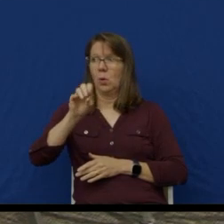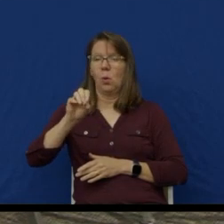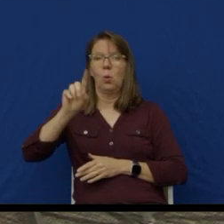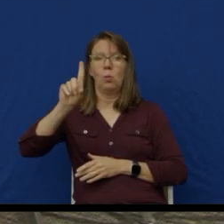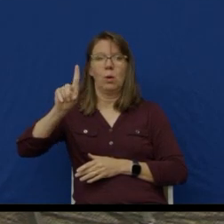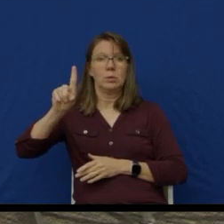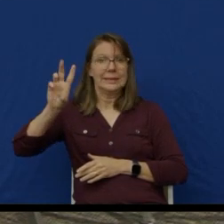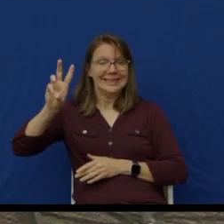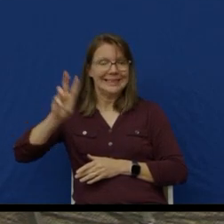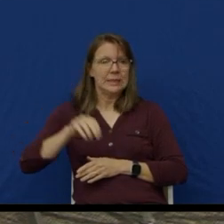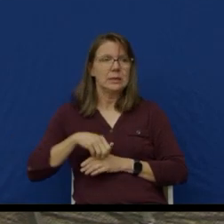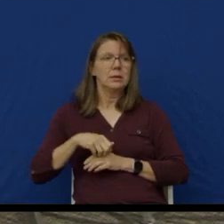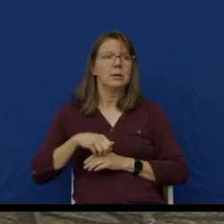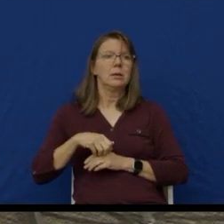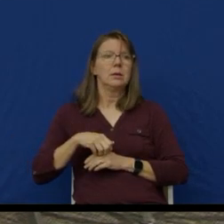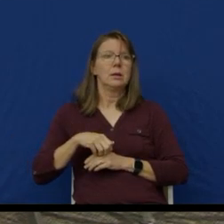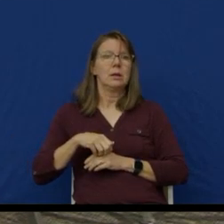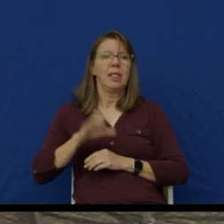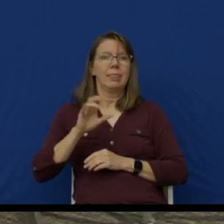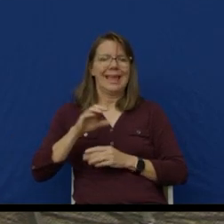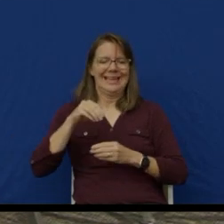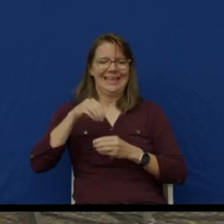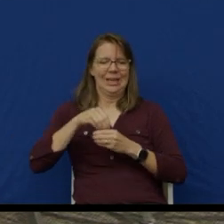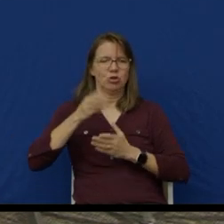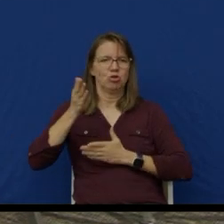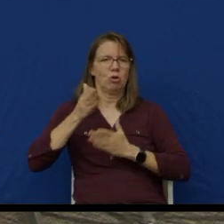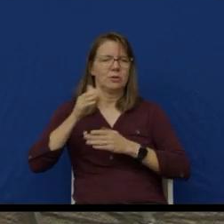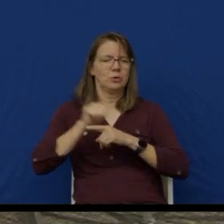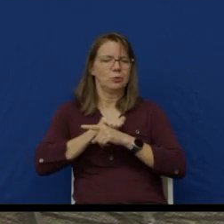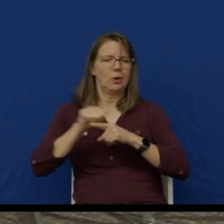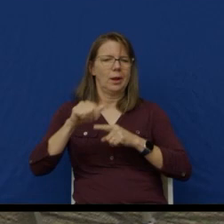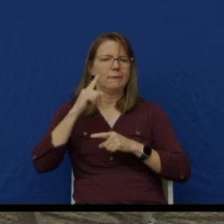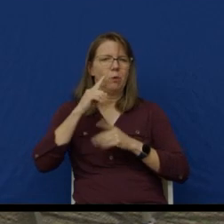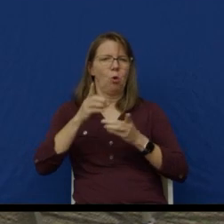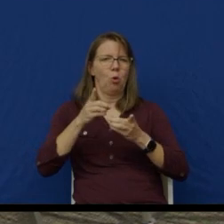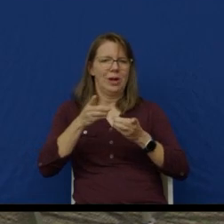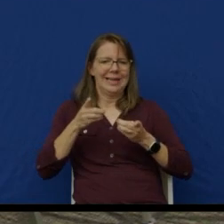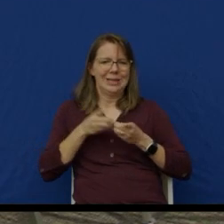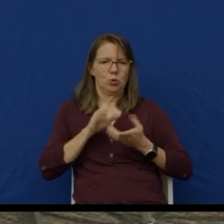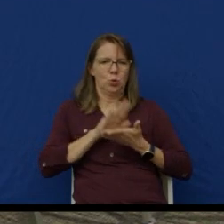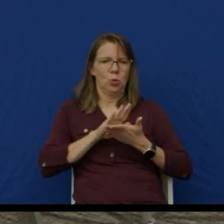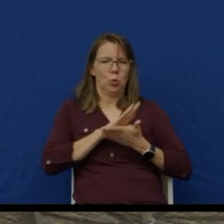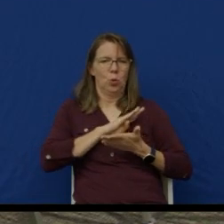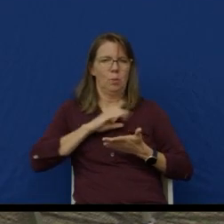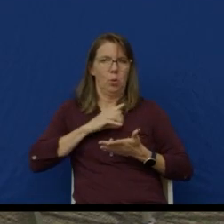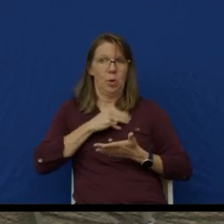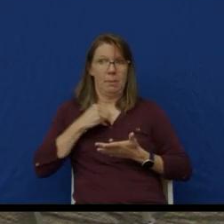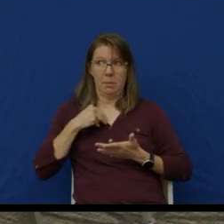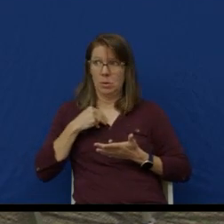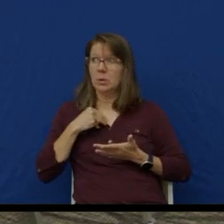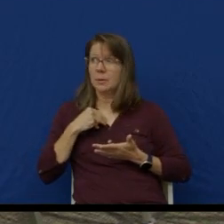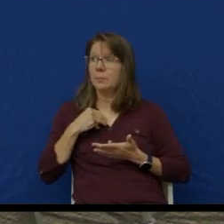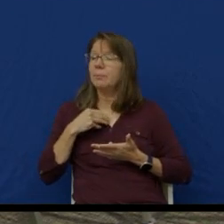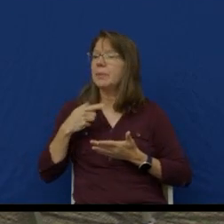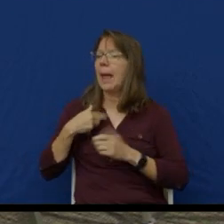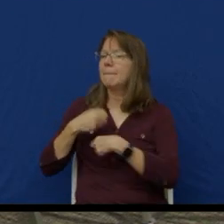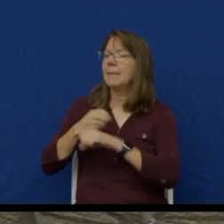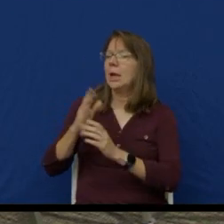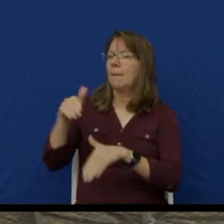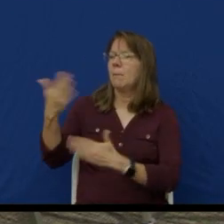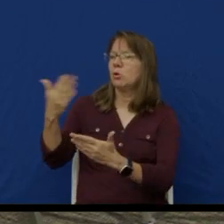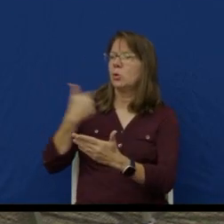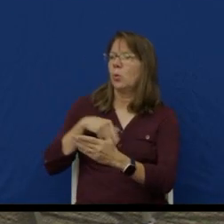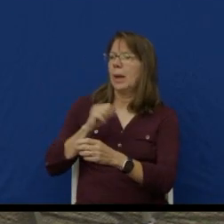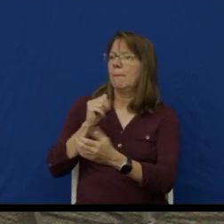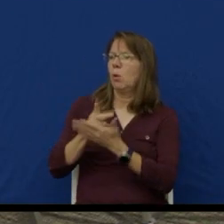702(1)(116, annual in-service training of district school board members. Is there such a motion? I make a motion, we